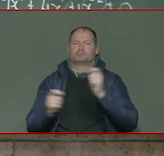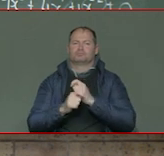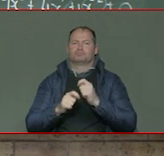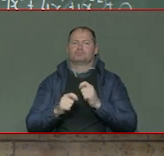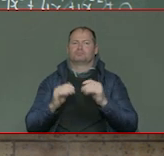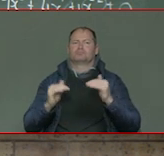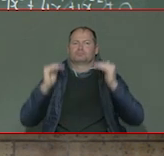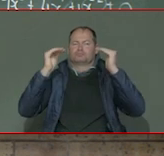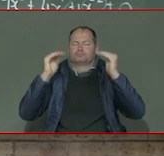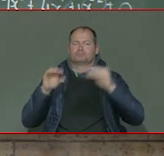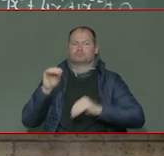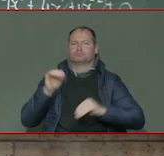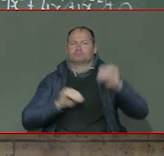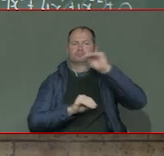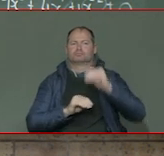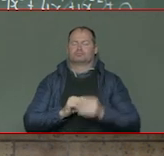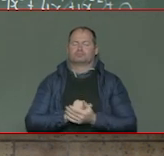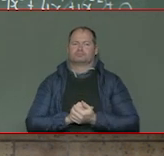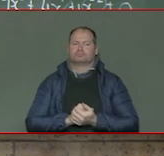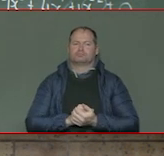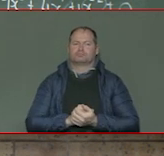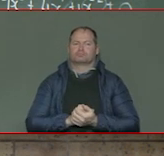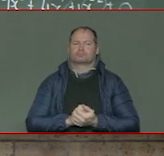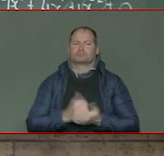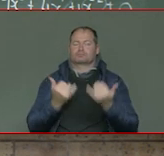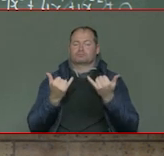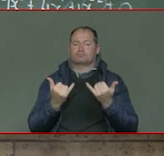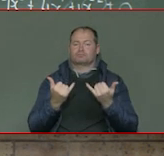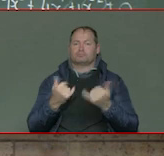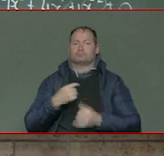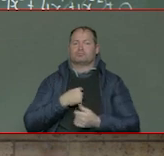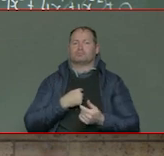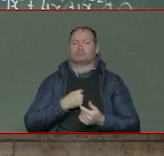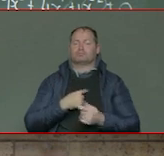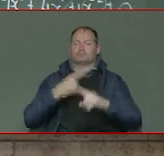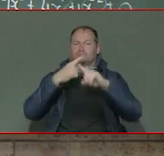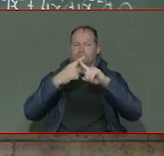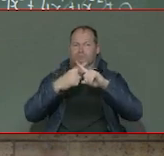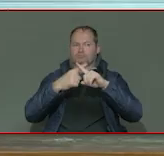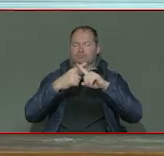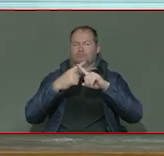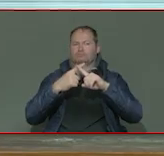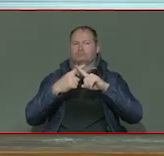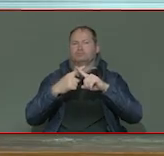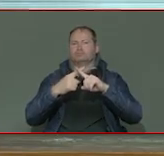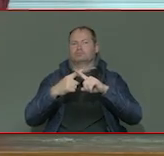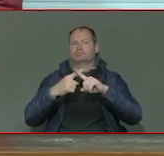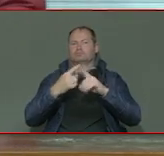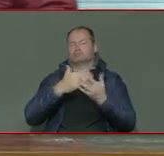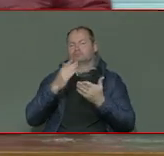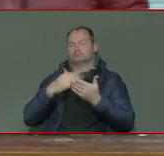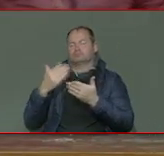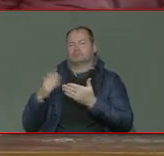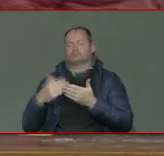x bracket 3x plus 2. Now I first need to multiply out. My first rule. First